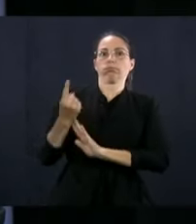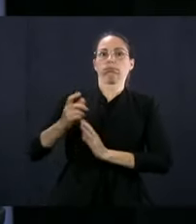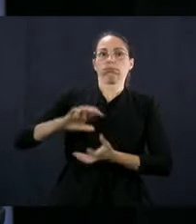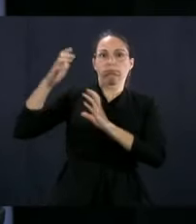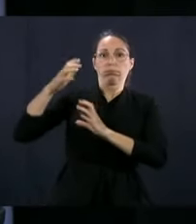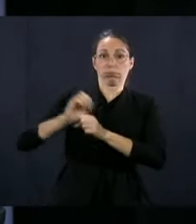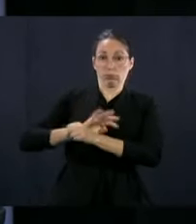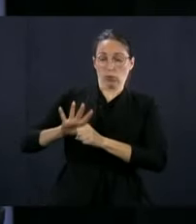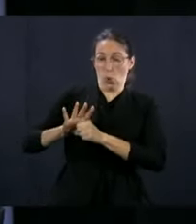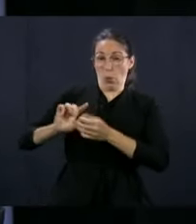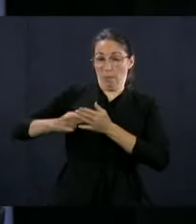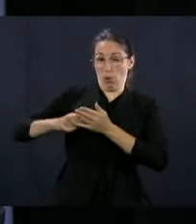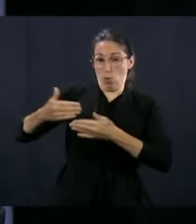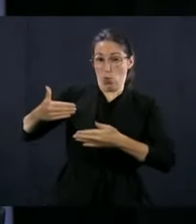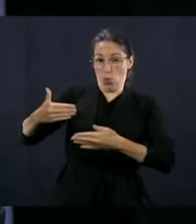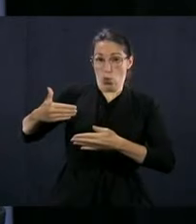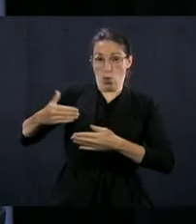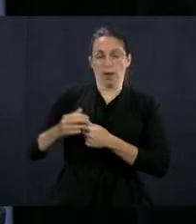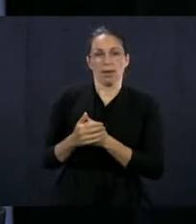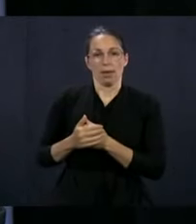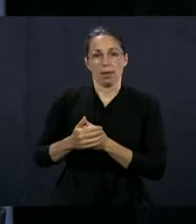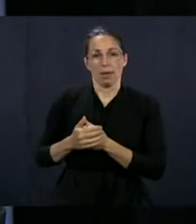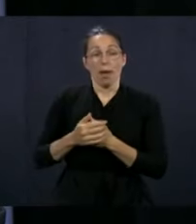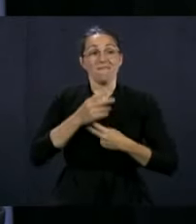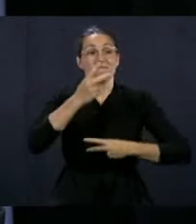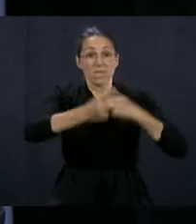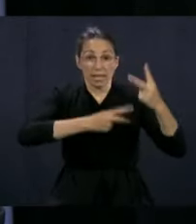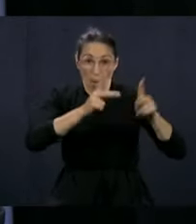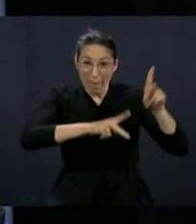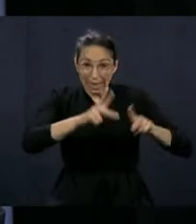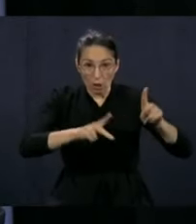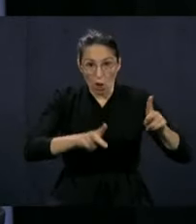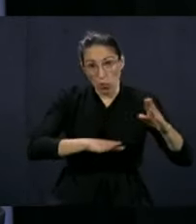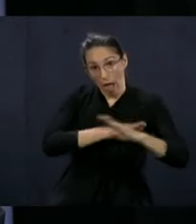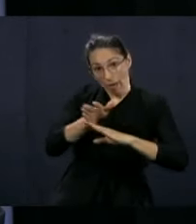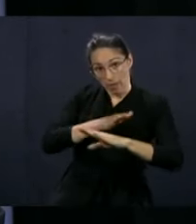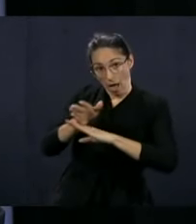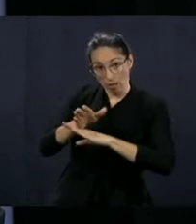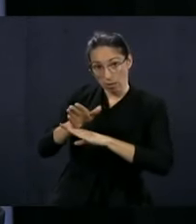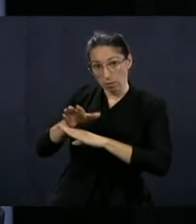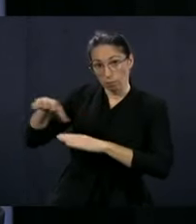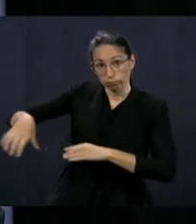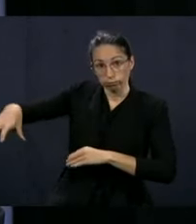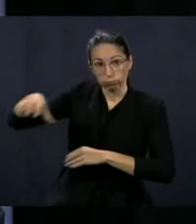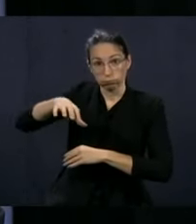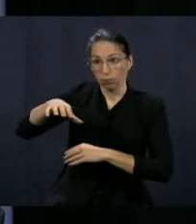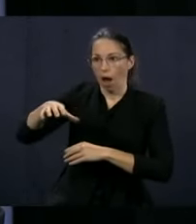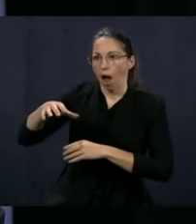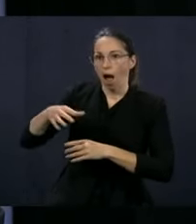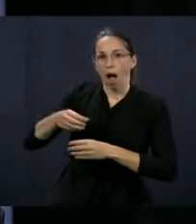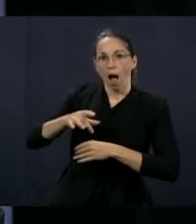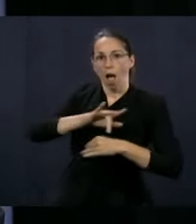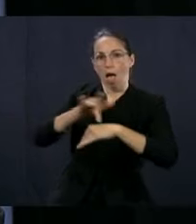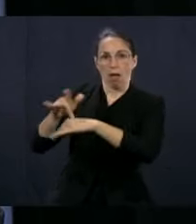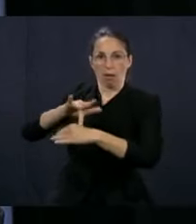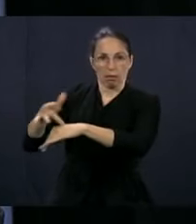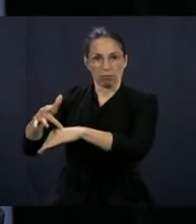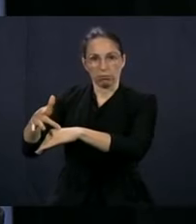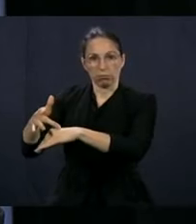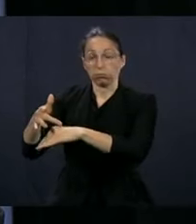crisis, particularly at the beginning of the crisis, there were visitors who infected some residents